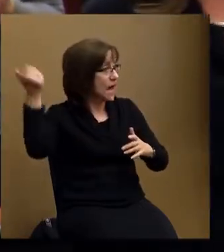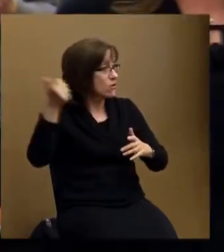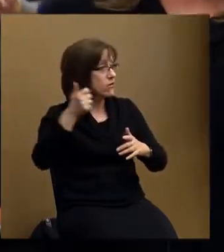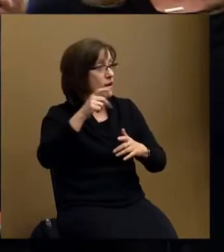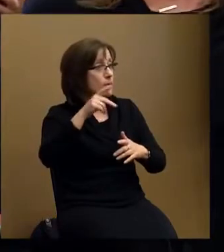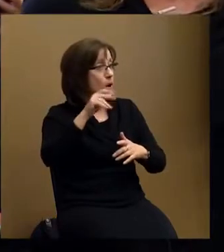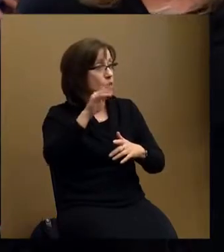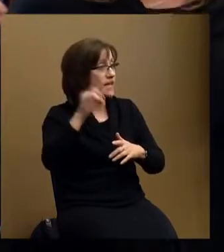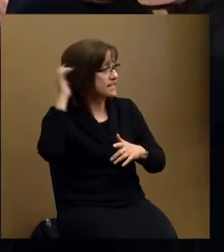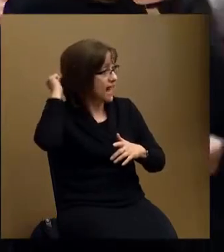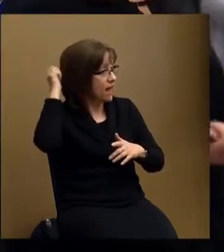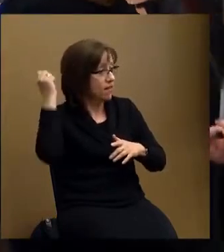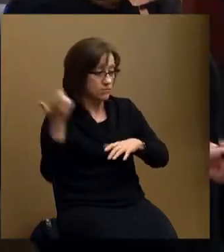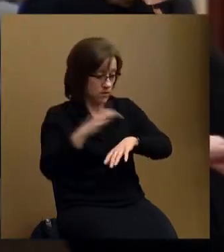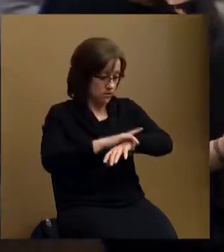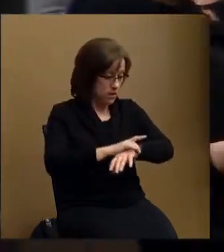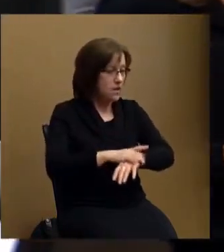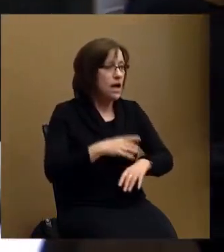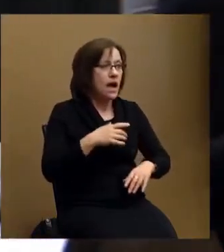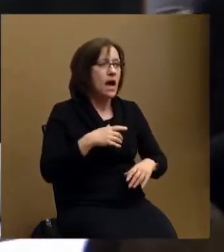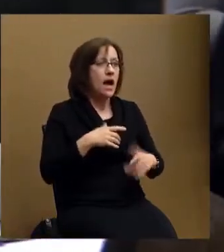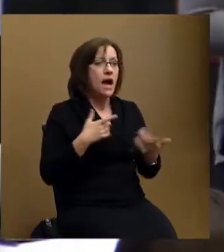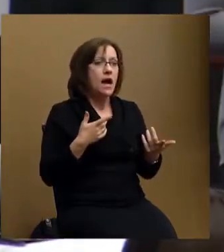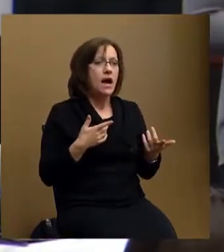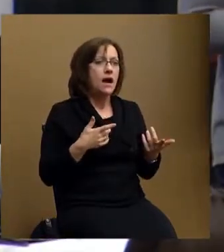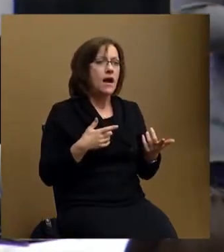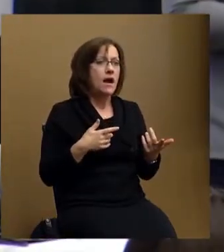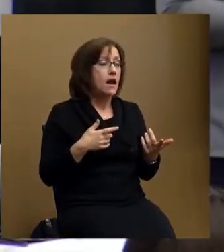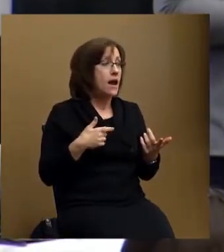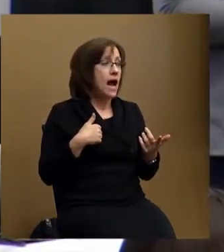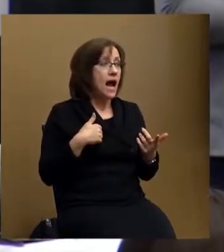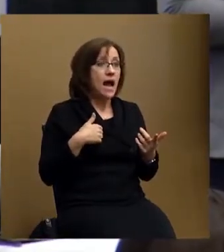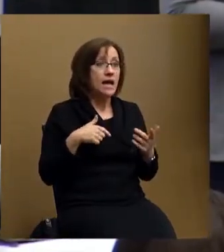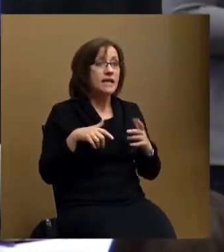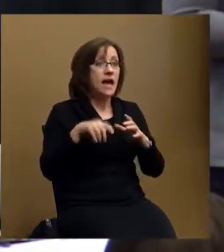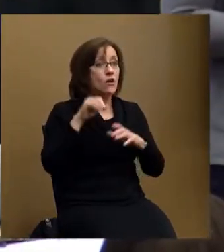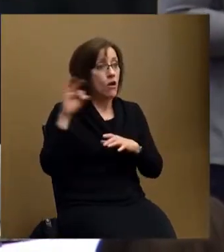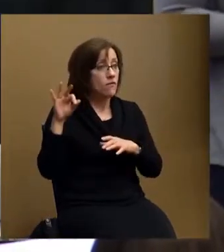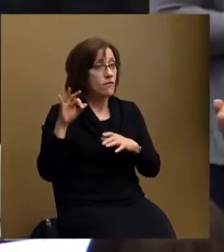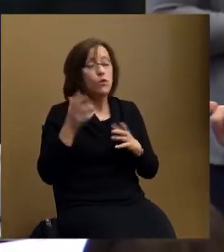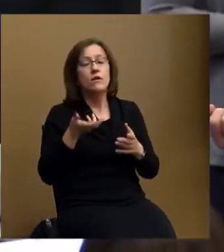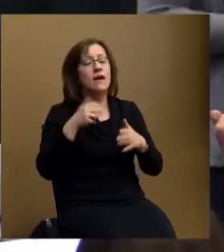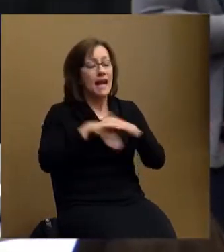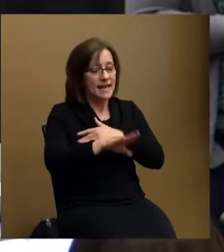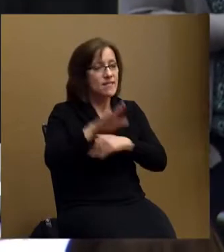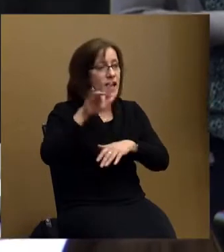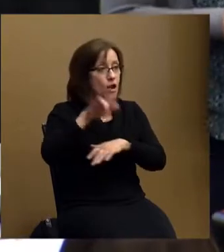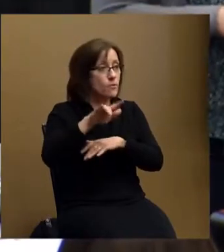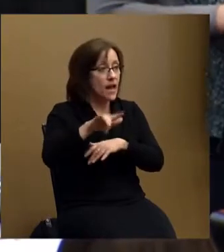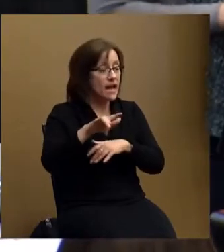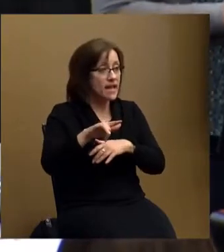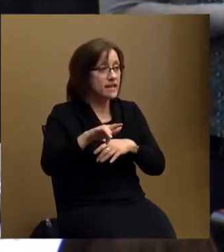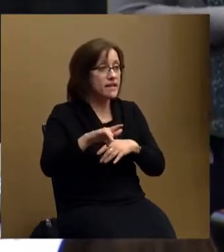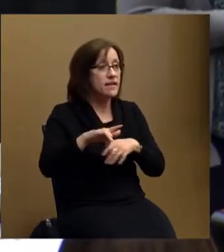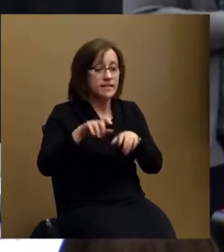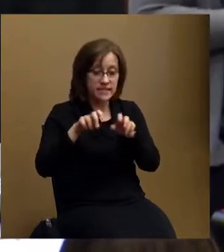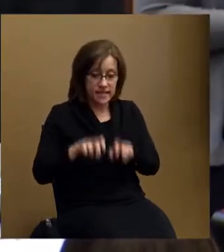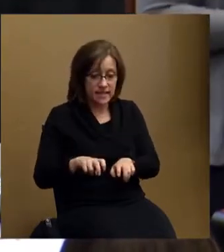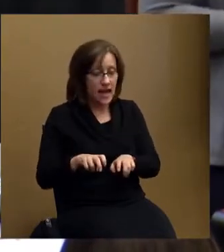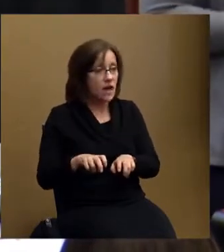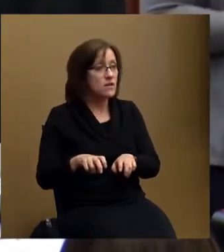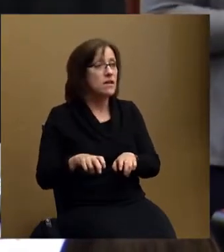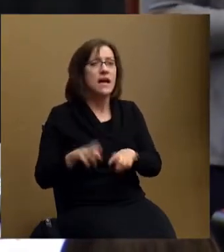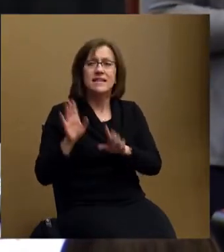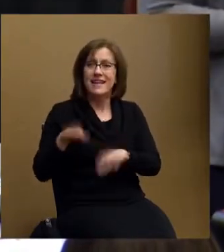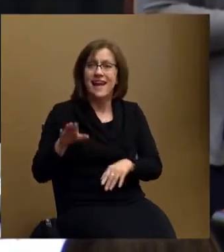I literally got on the plane and looked at Christy and I said, I forgot my rubber band, right? I don't know that I put my hair up once while